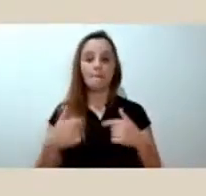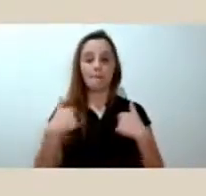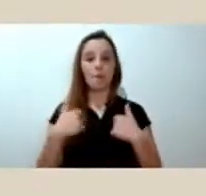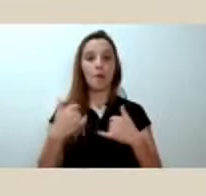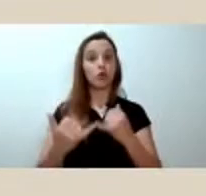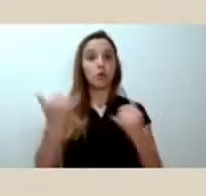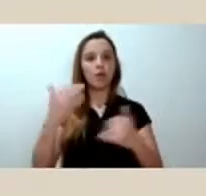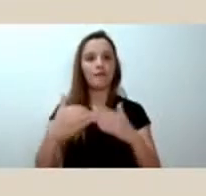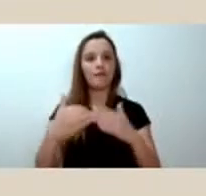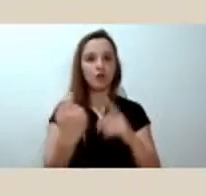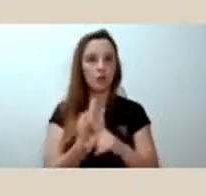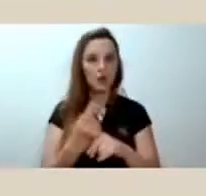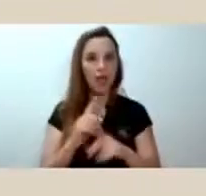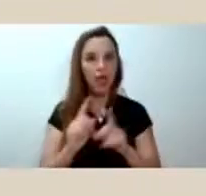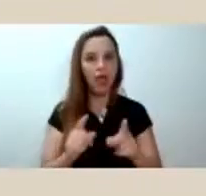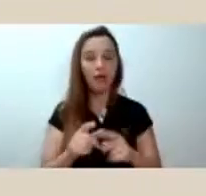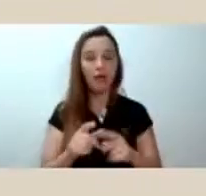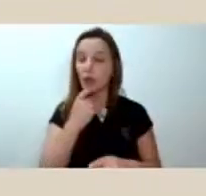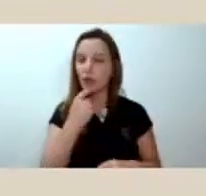sorry?